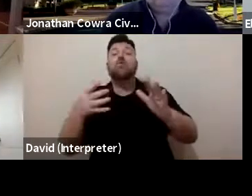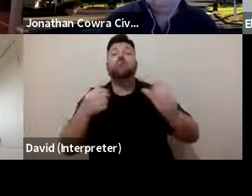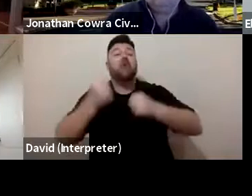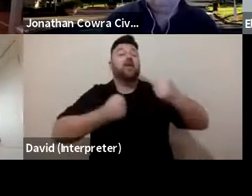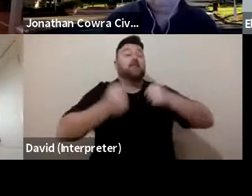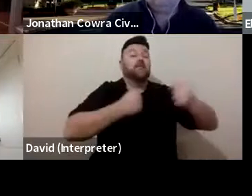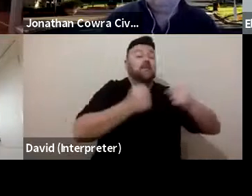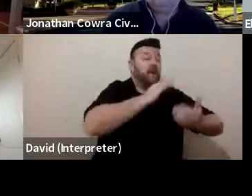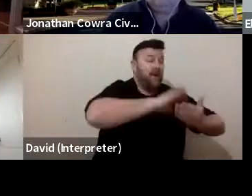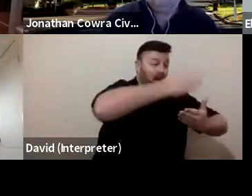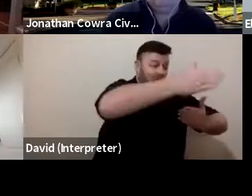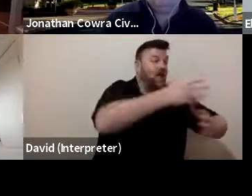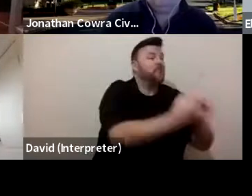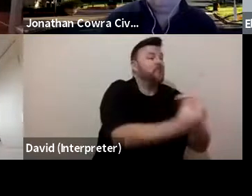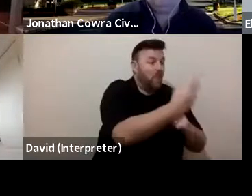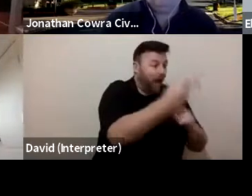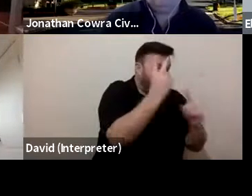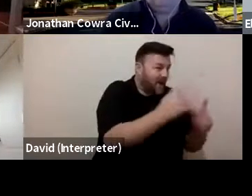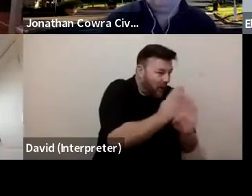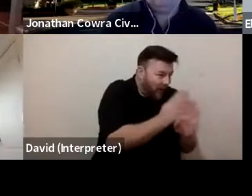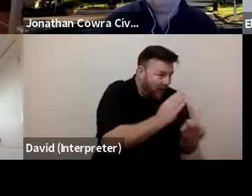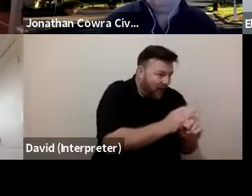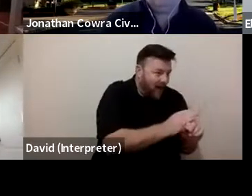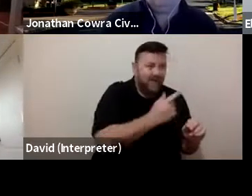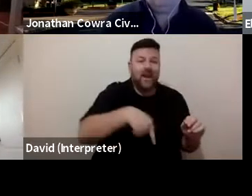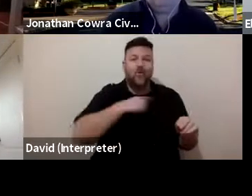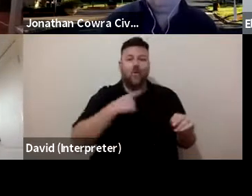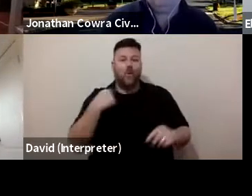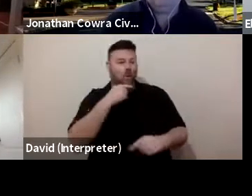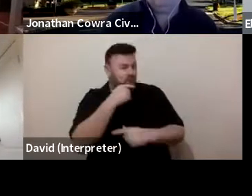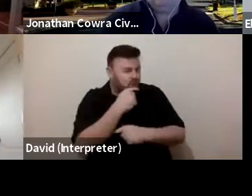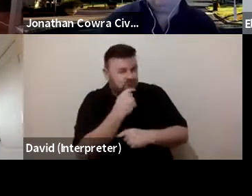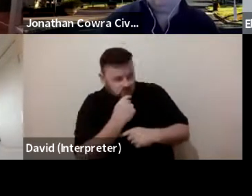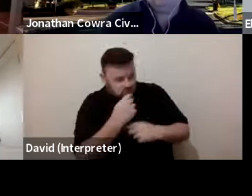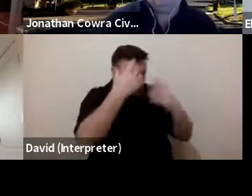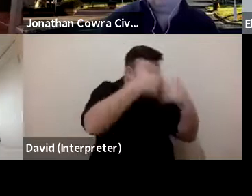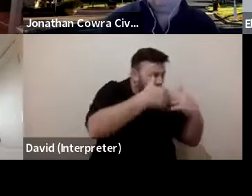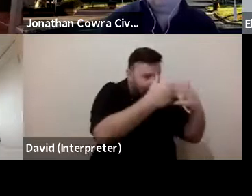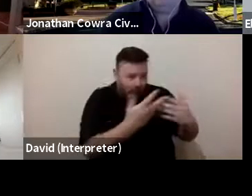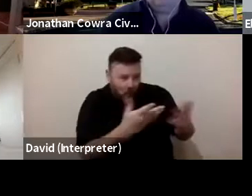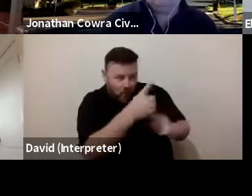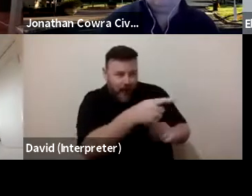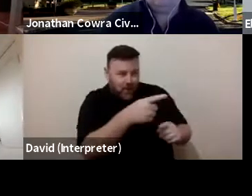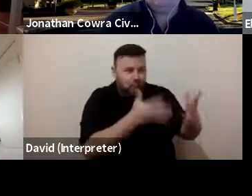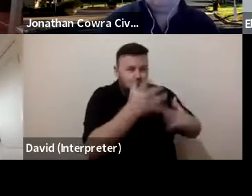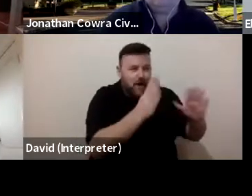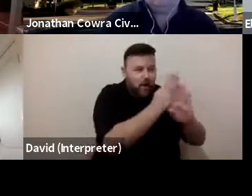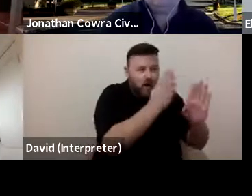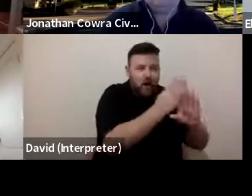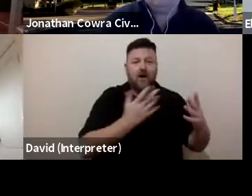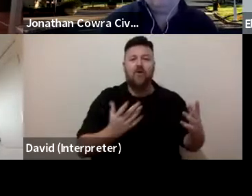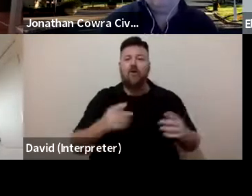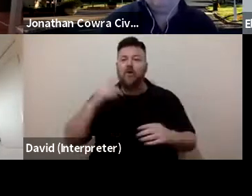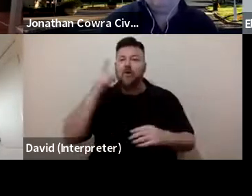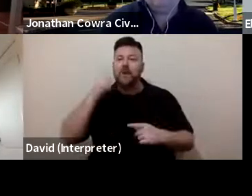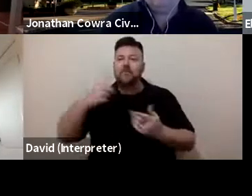20 seconds to get there, and then you had to turn it on, and we had to guess where you were, and you had to tell a story about where you were. Or everyone had to lie on the ground and